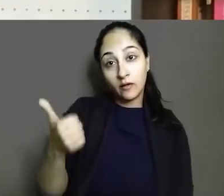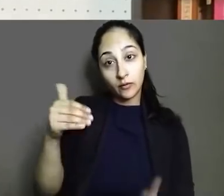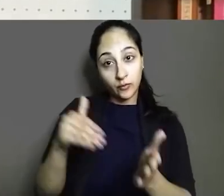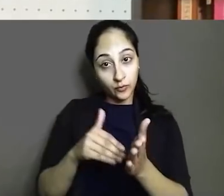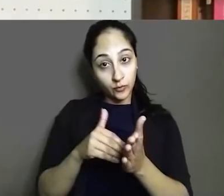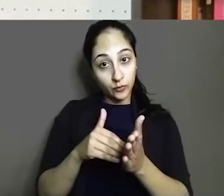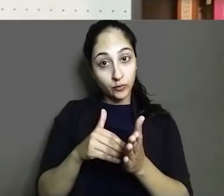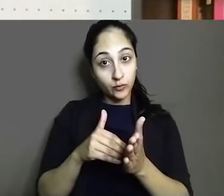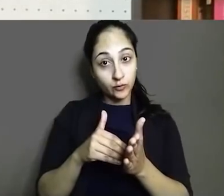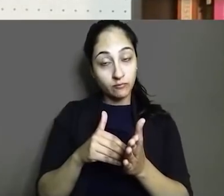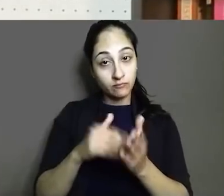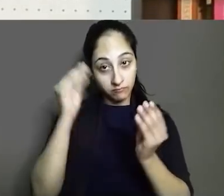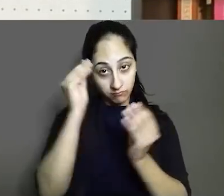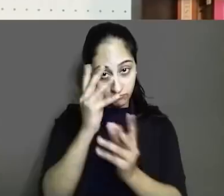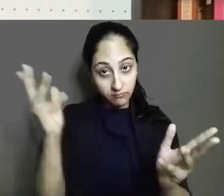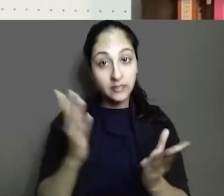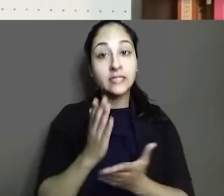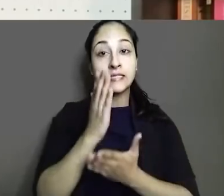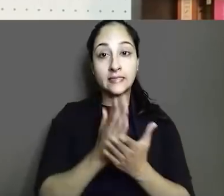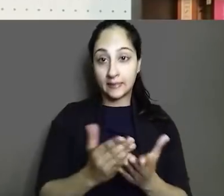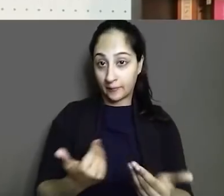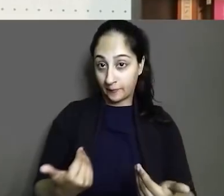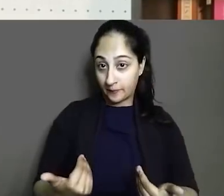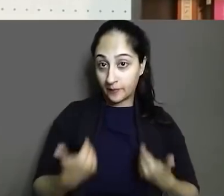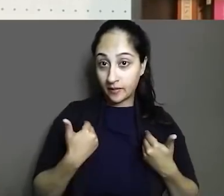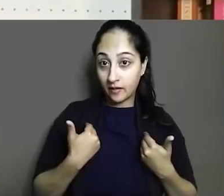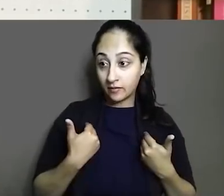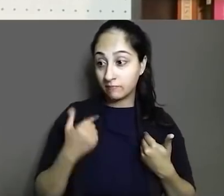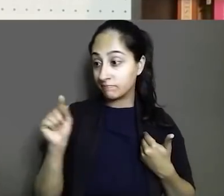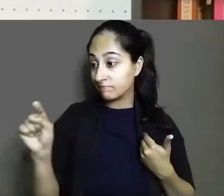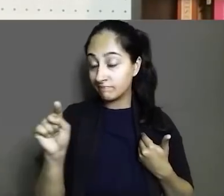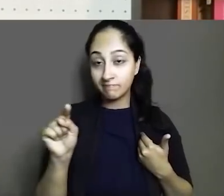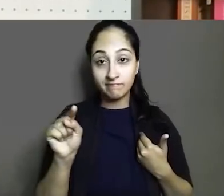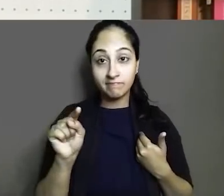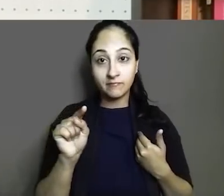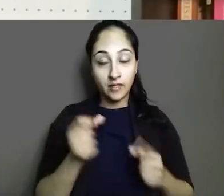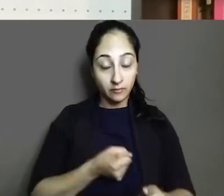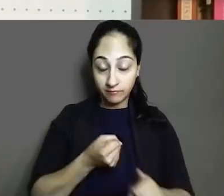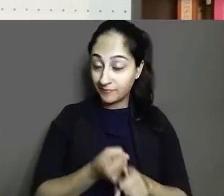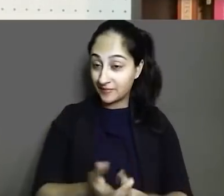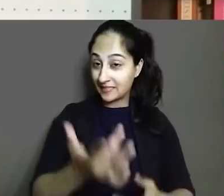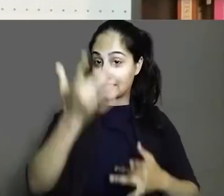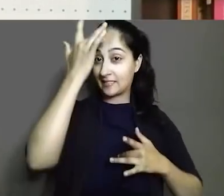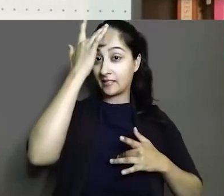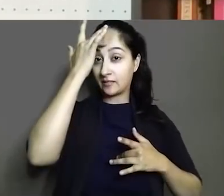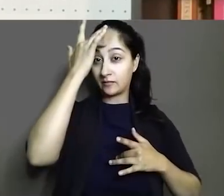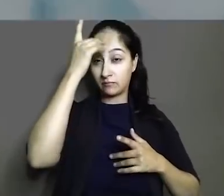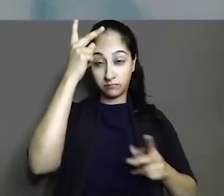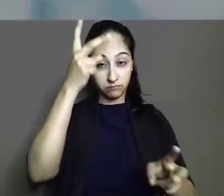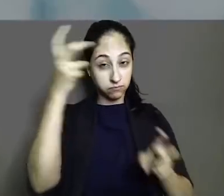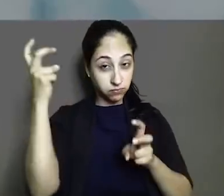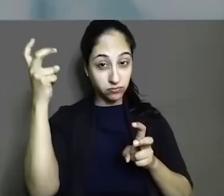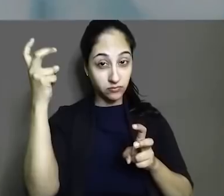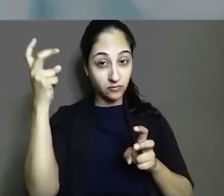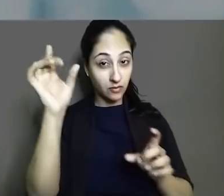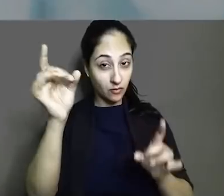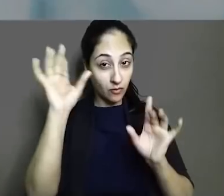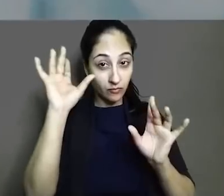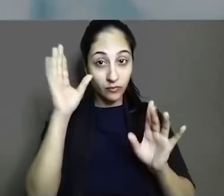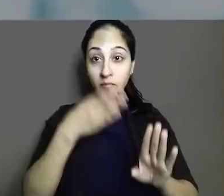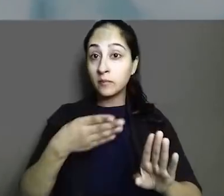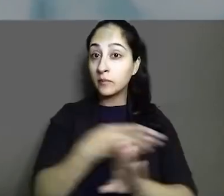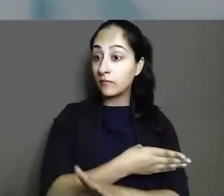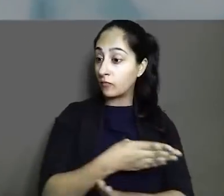risk factors. So it is going to be very important for us to consider taking the vaccine. As to the